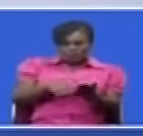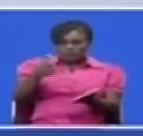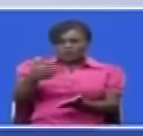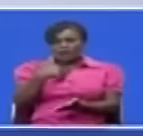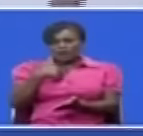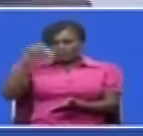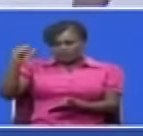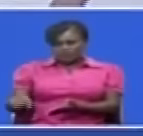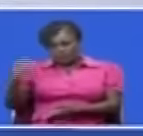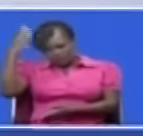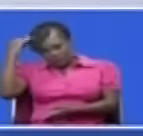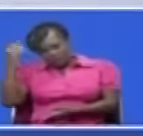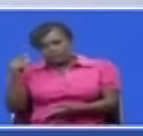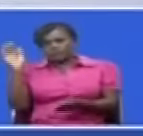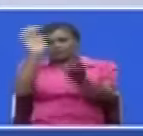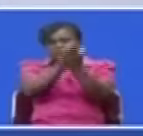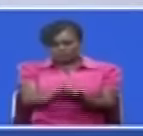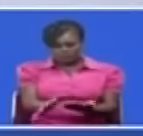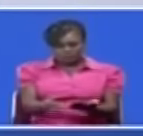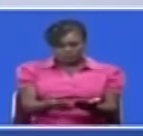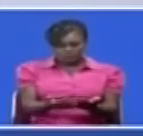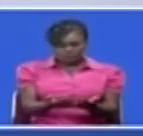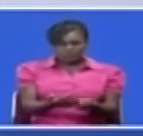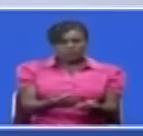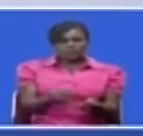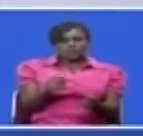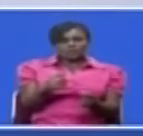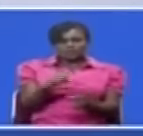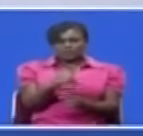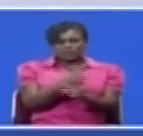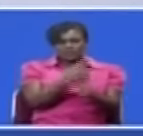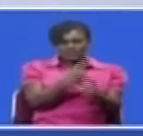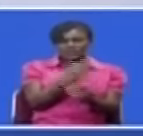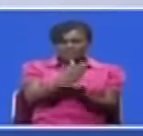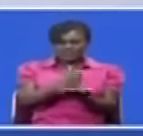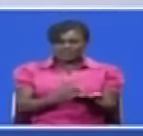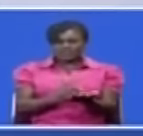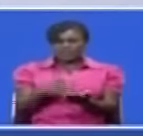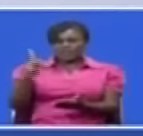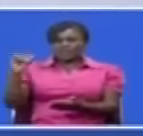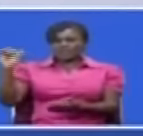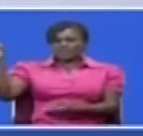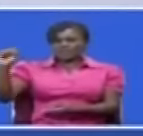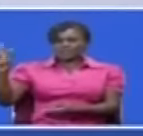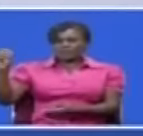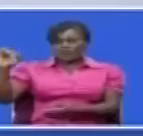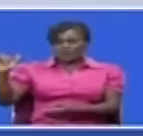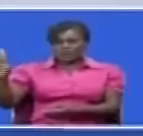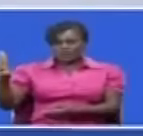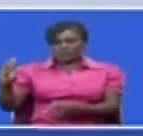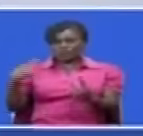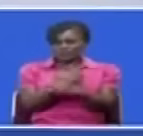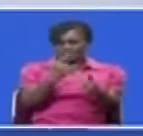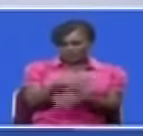exactly in the southern part of, in the various sectors, especially going into the sectors around Kismayu, the ports below Mogadishu,